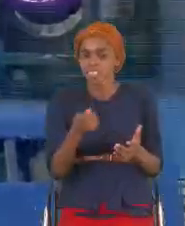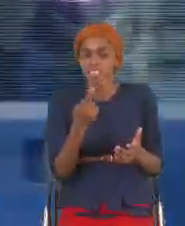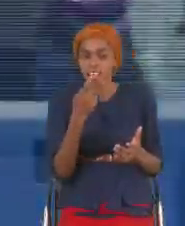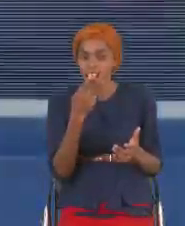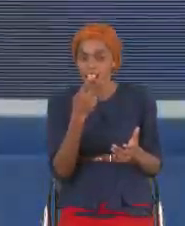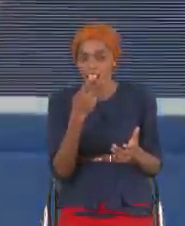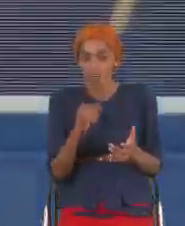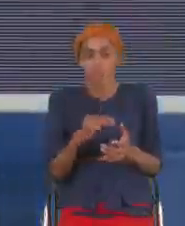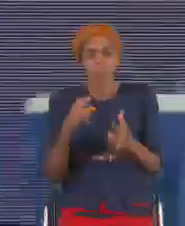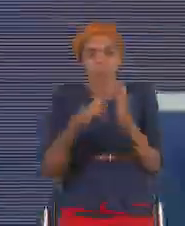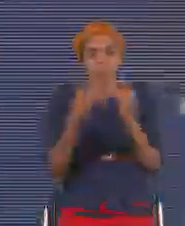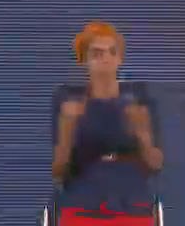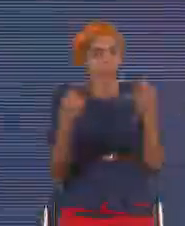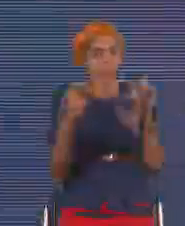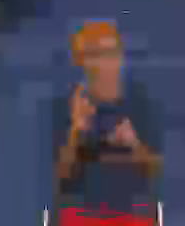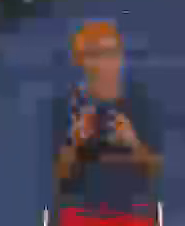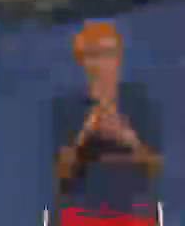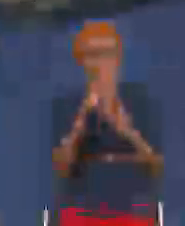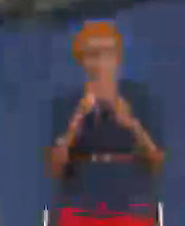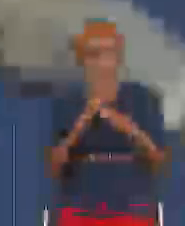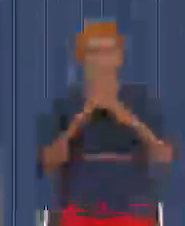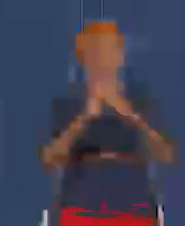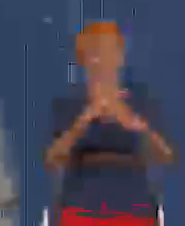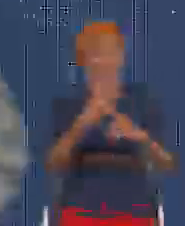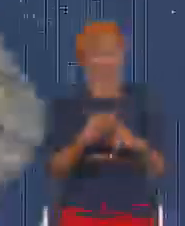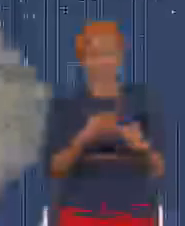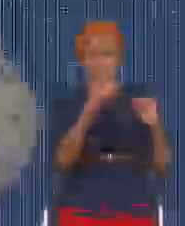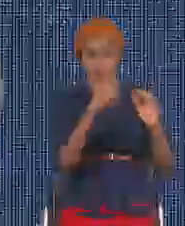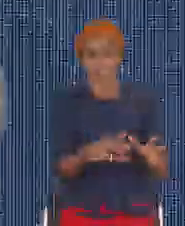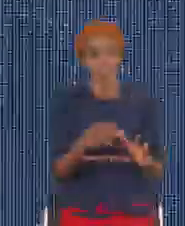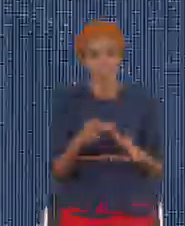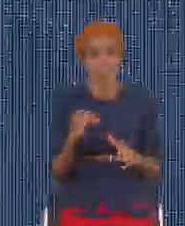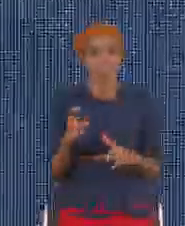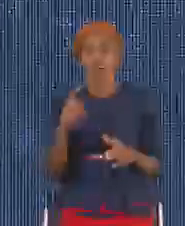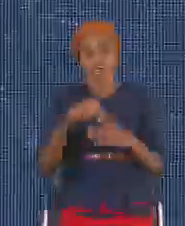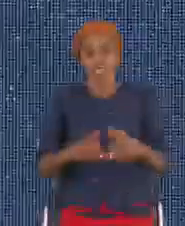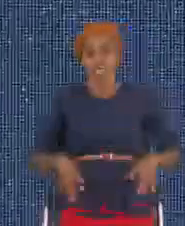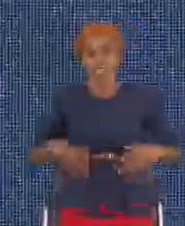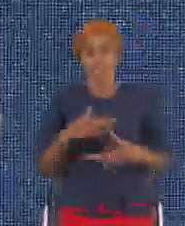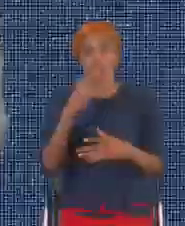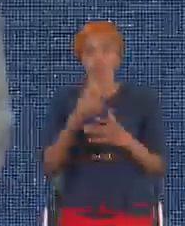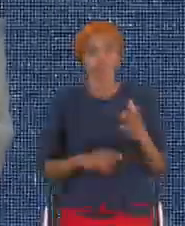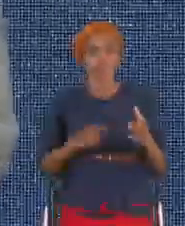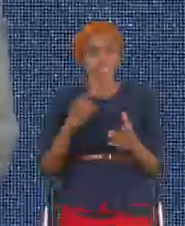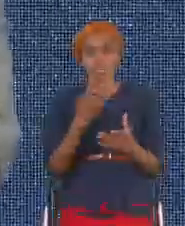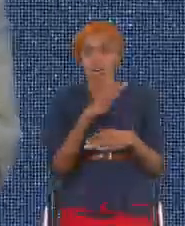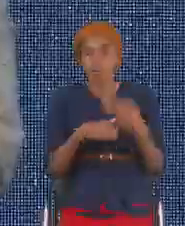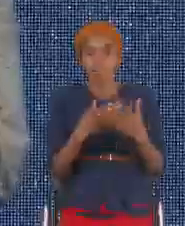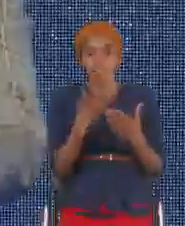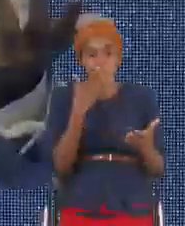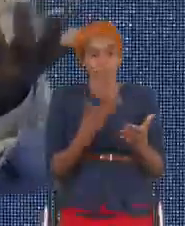you people who have been hindered from great blessings in their lives, and all their good desires, all their